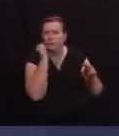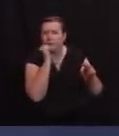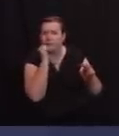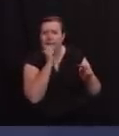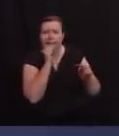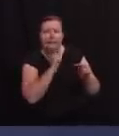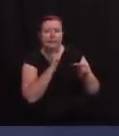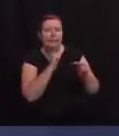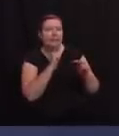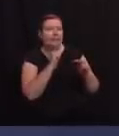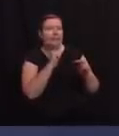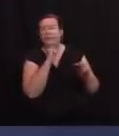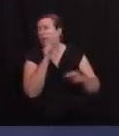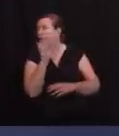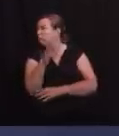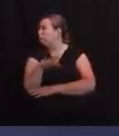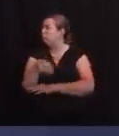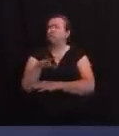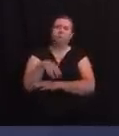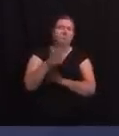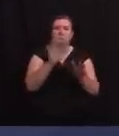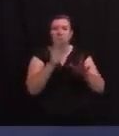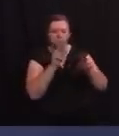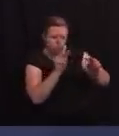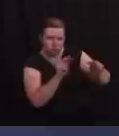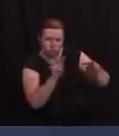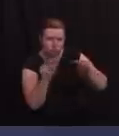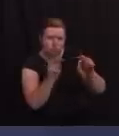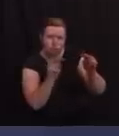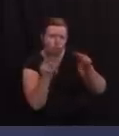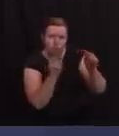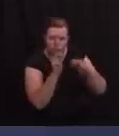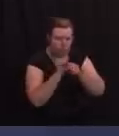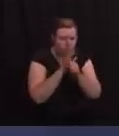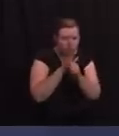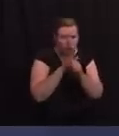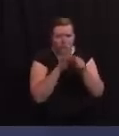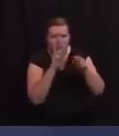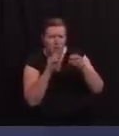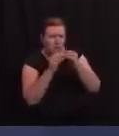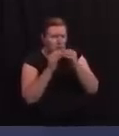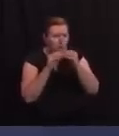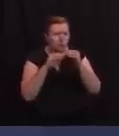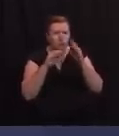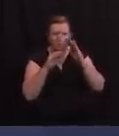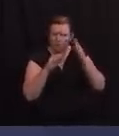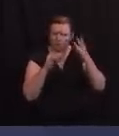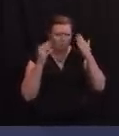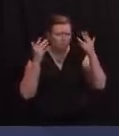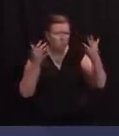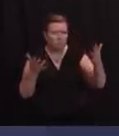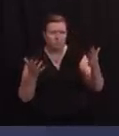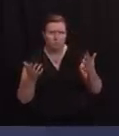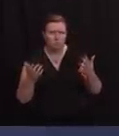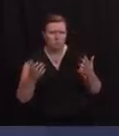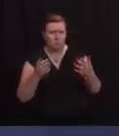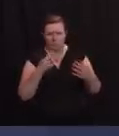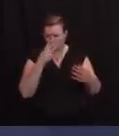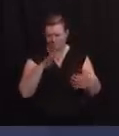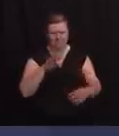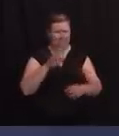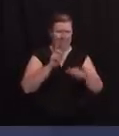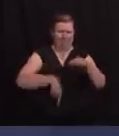and the data analysis on COVID is going to be with us for quite some time. Yep. And hopefully more people